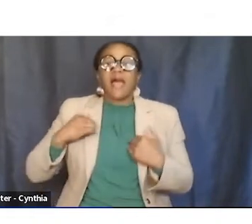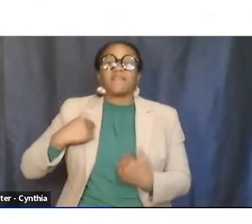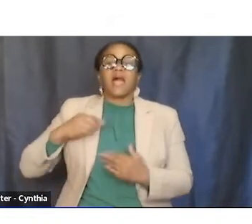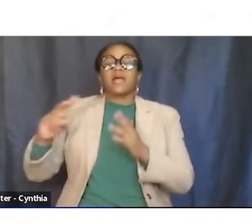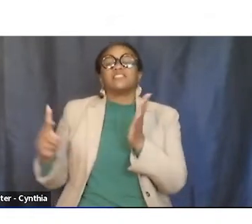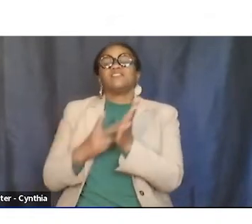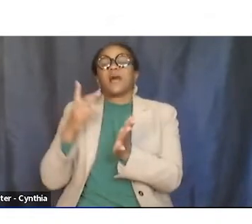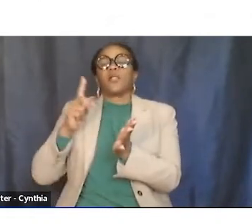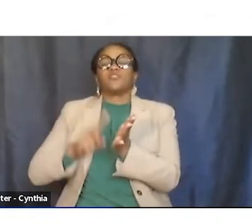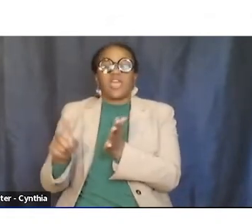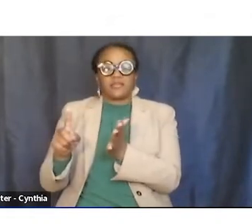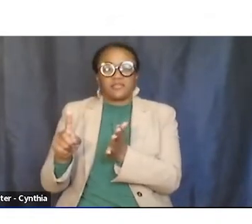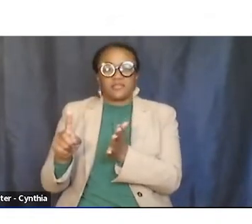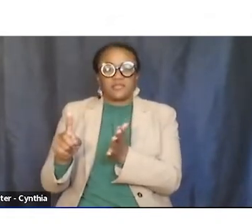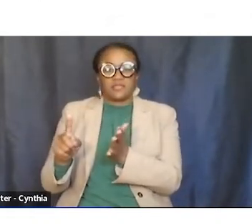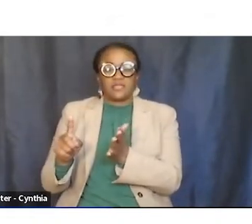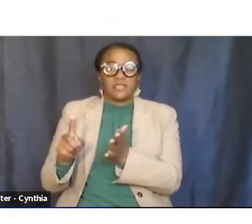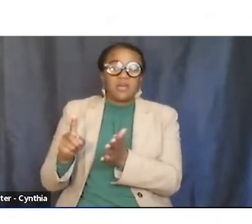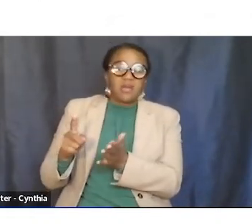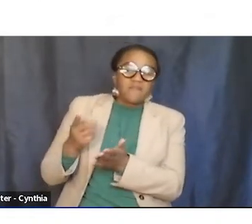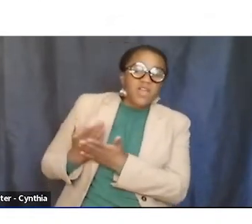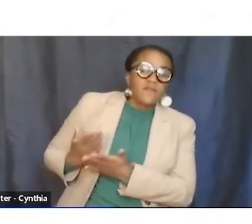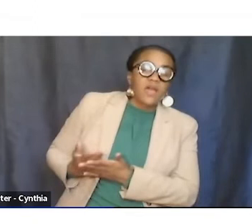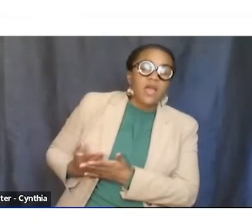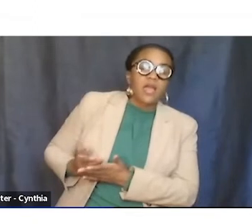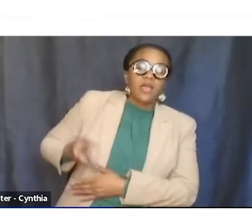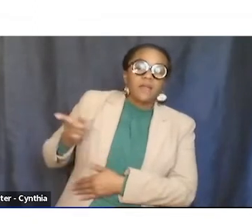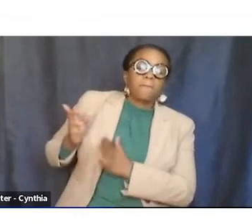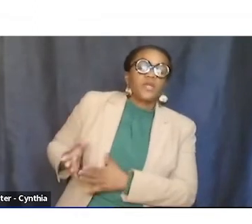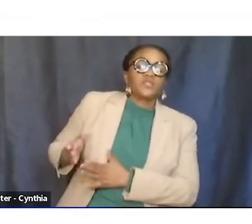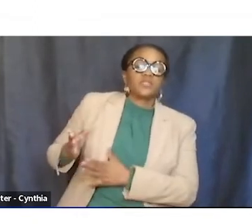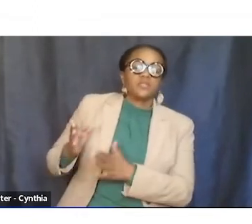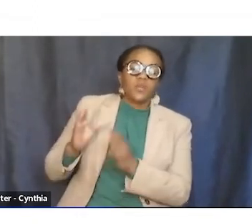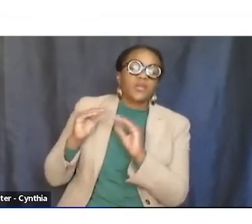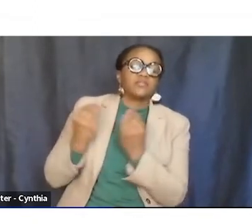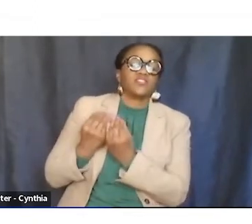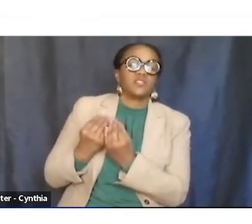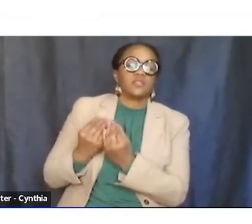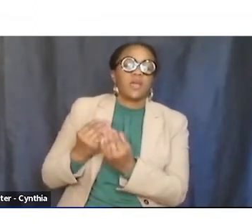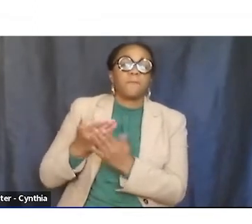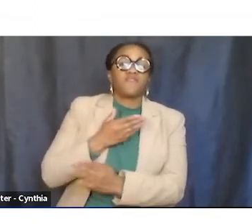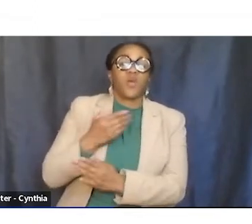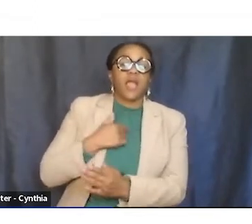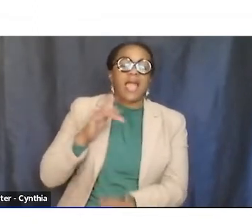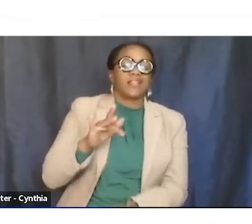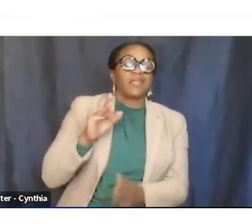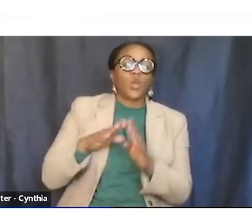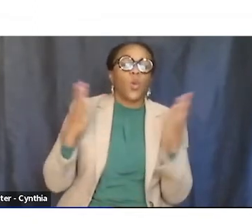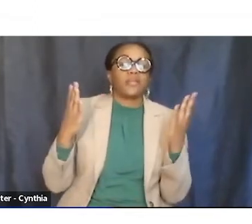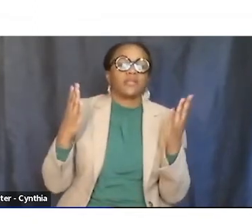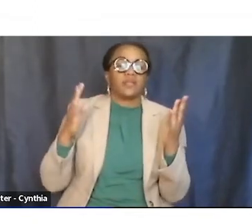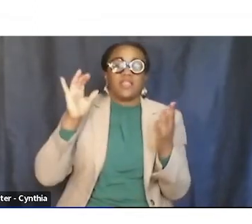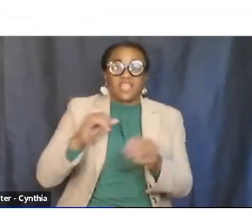vetted the person or organization sending me something to open or click? And this goes into the